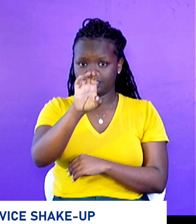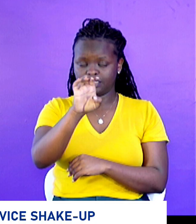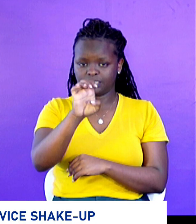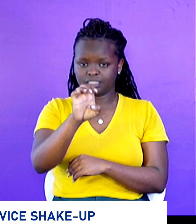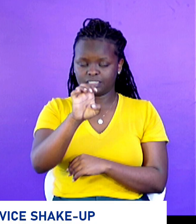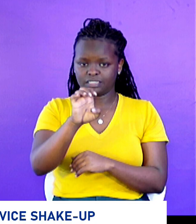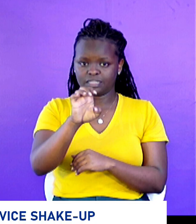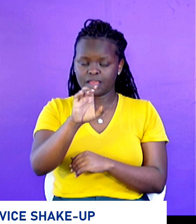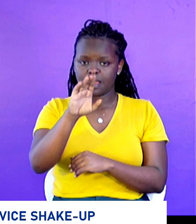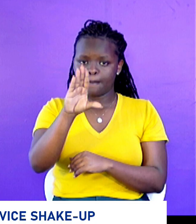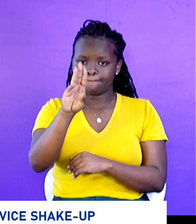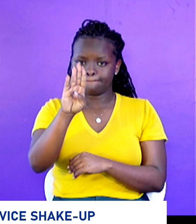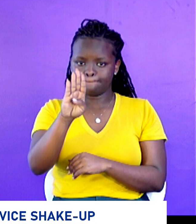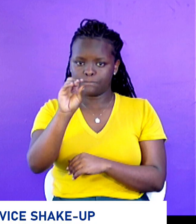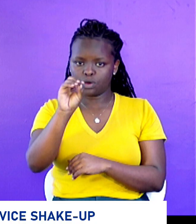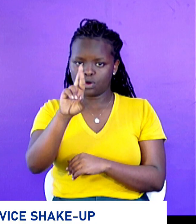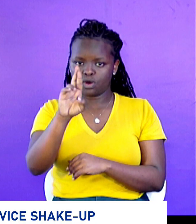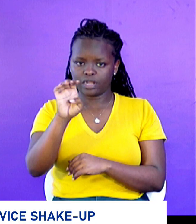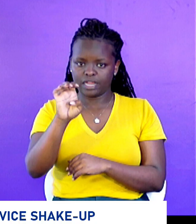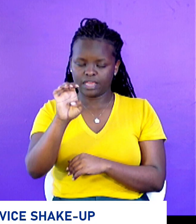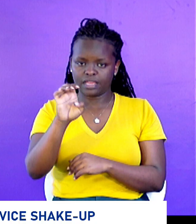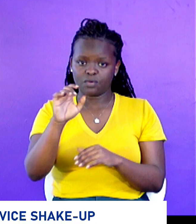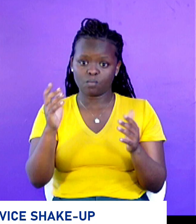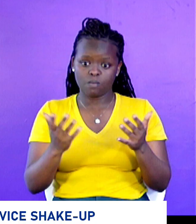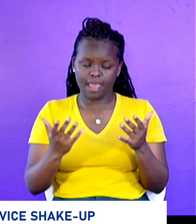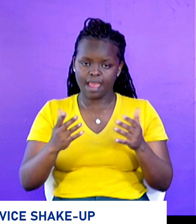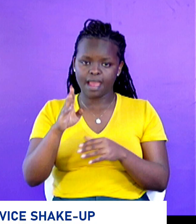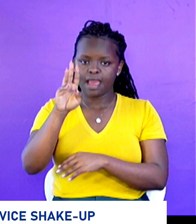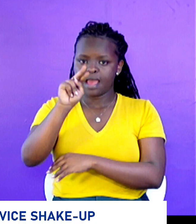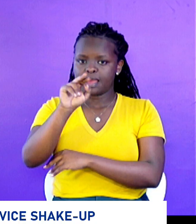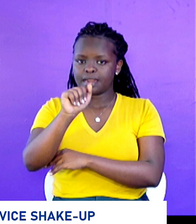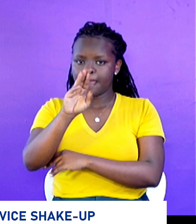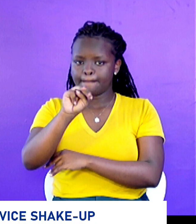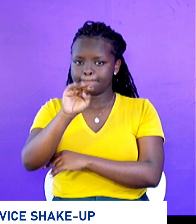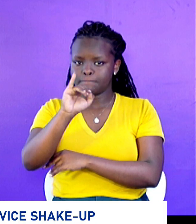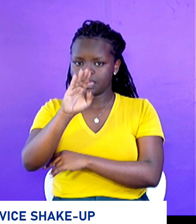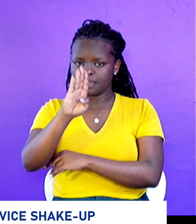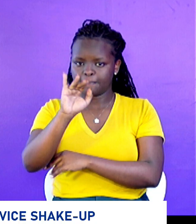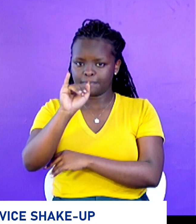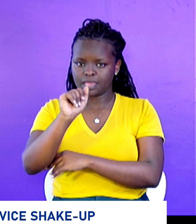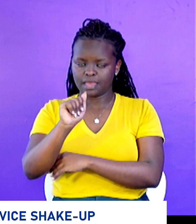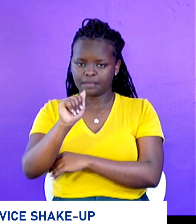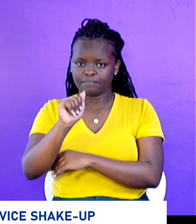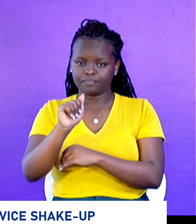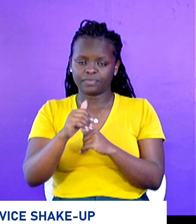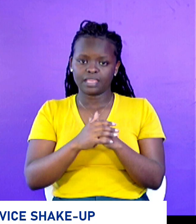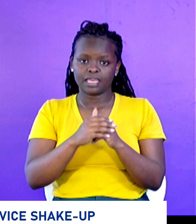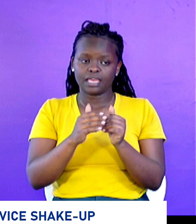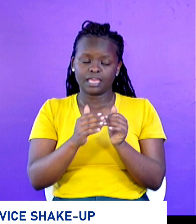Chepngetich Bore to Windhoek, Namibia. Then we have Mrs. Jayne